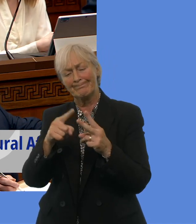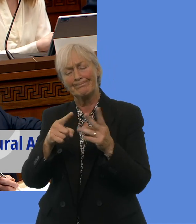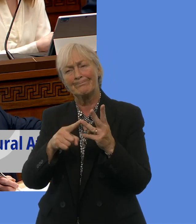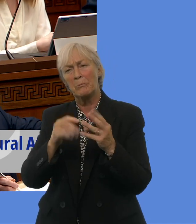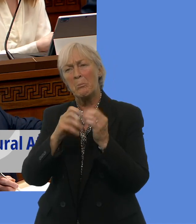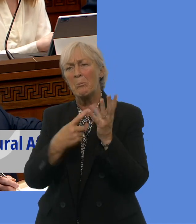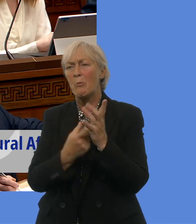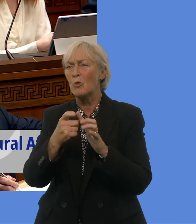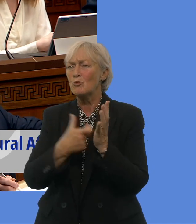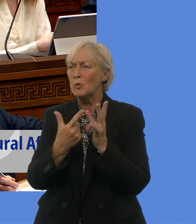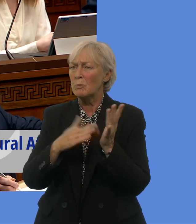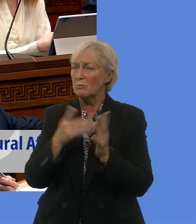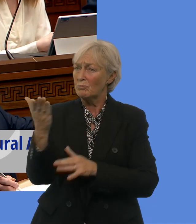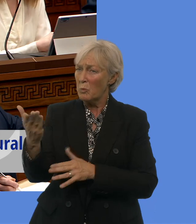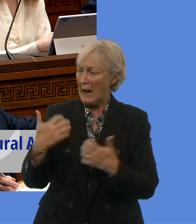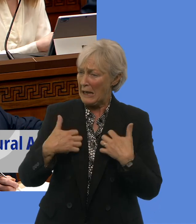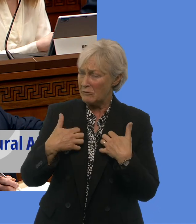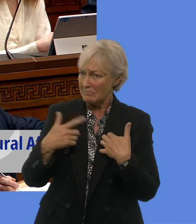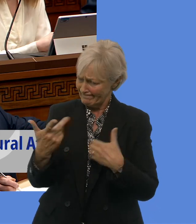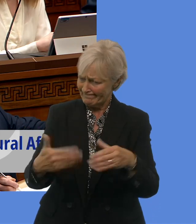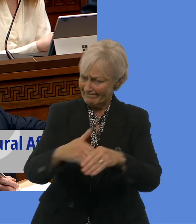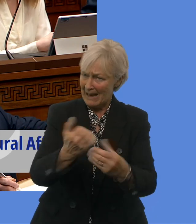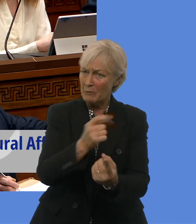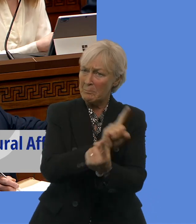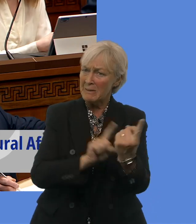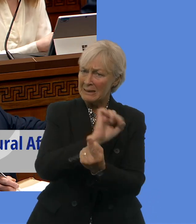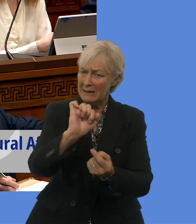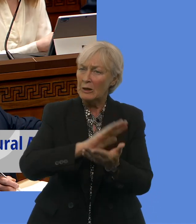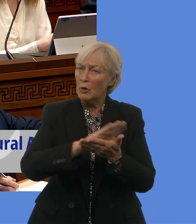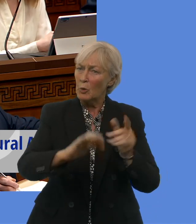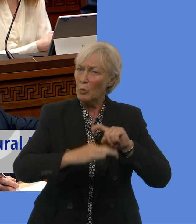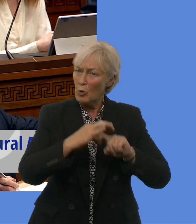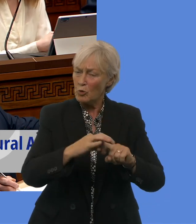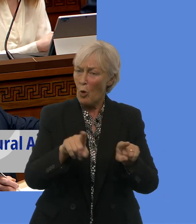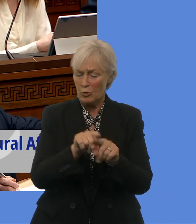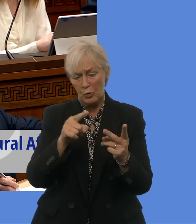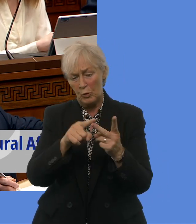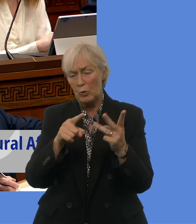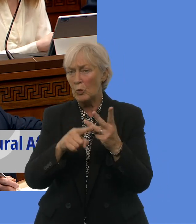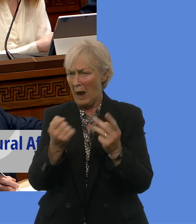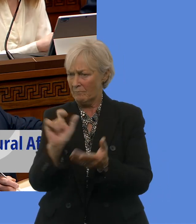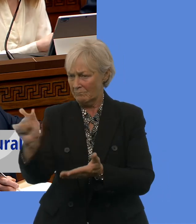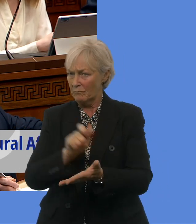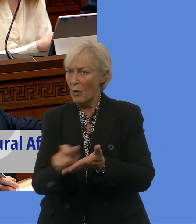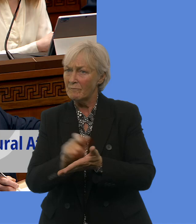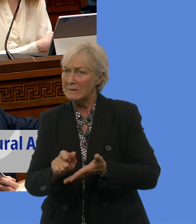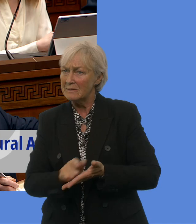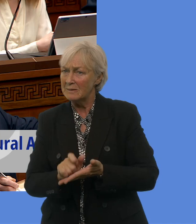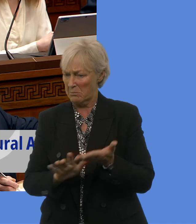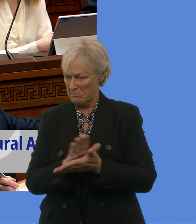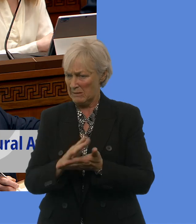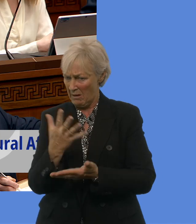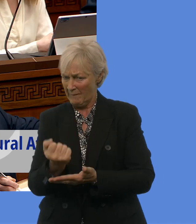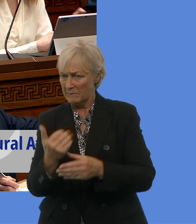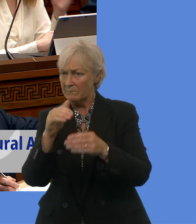seems to have an interest in, the agency can hold meetings at its headquarters and also its 2 regional offices. These meeting rooms are used extensively outside